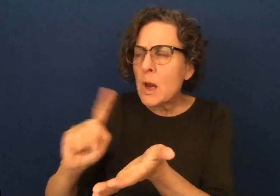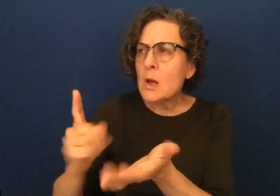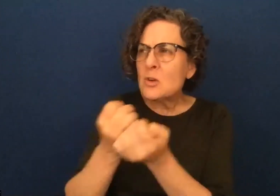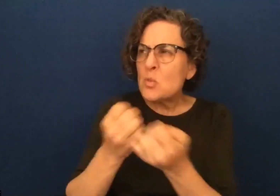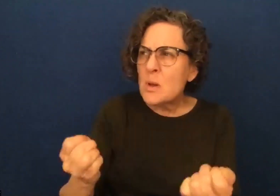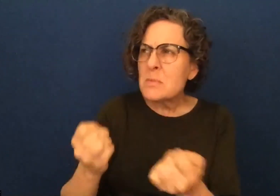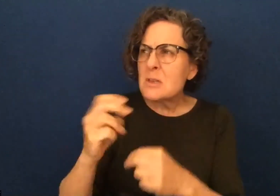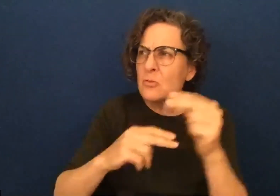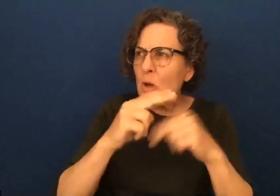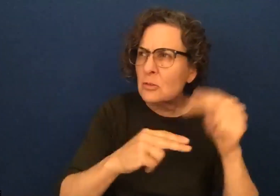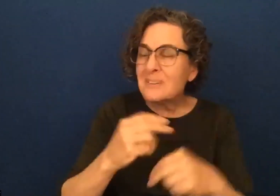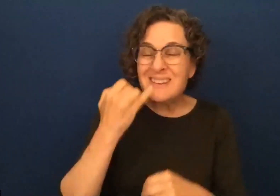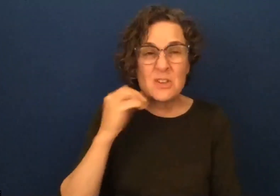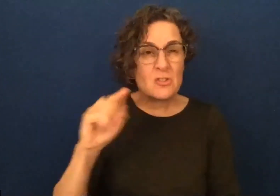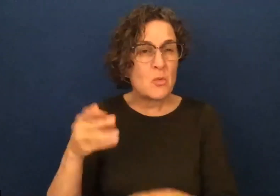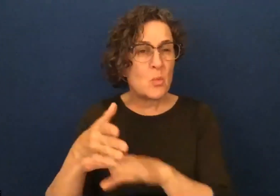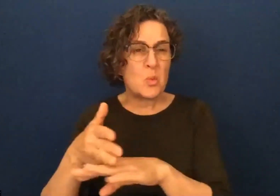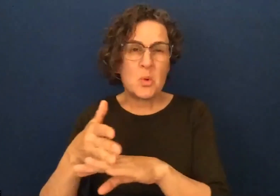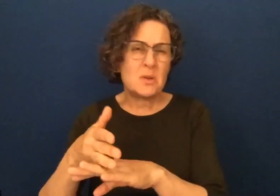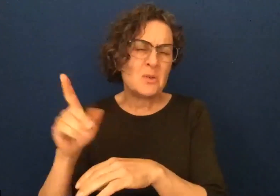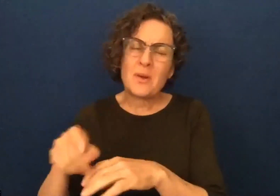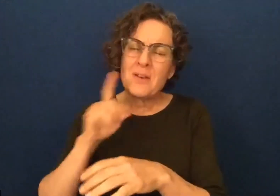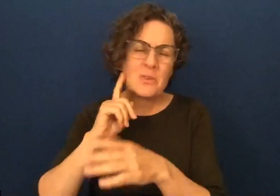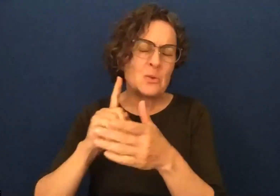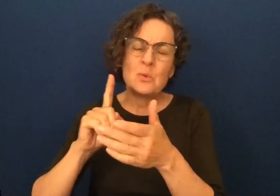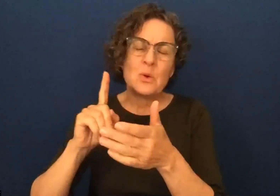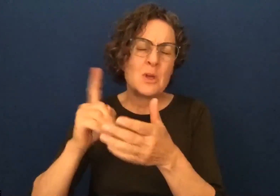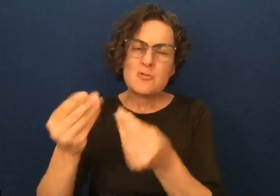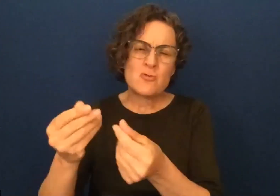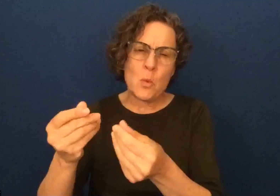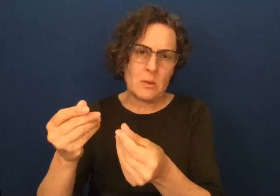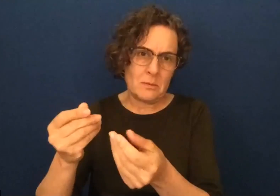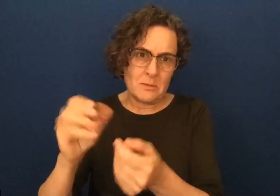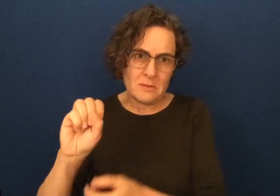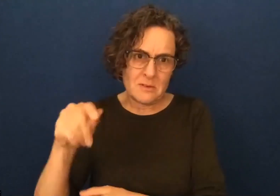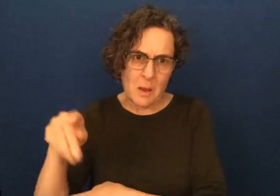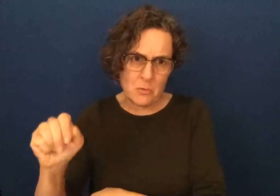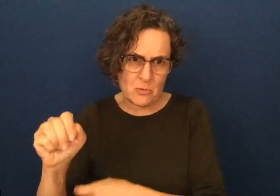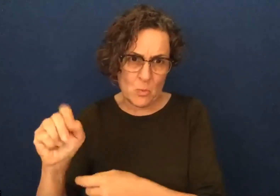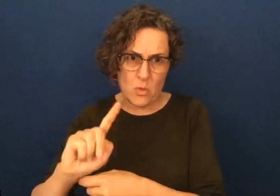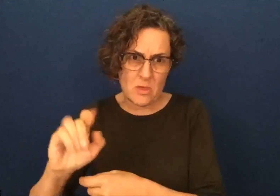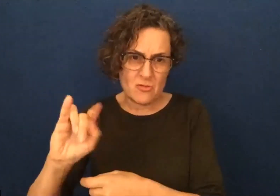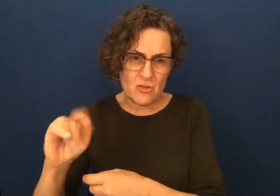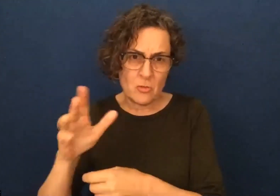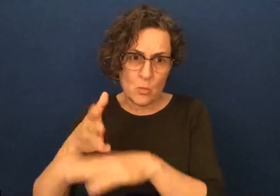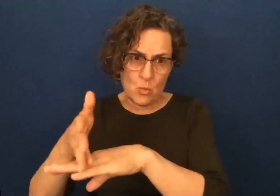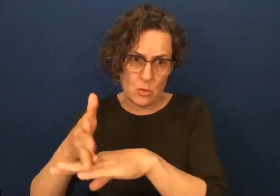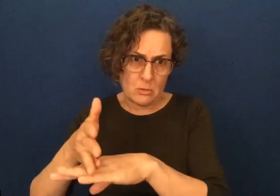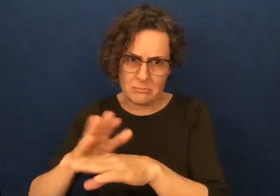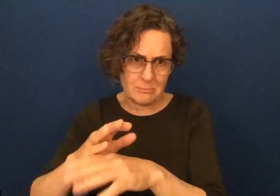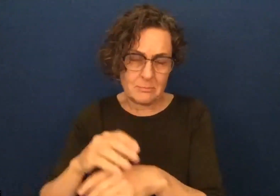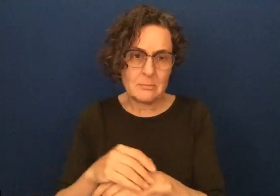soil samples wouldn't be required there. But okay. I think I understand. Okay. Thank you.